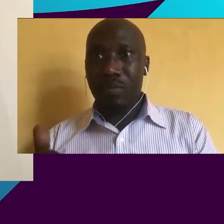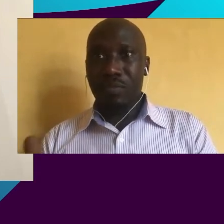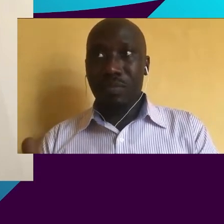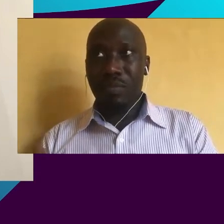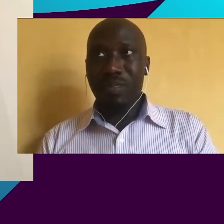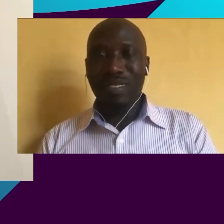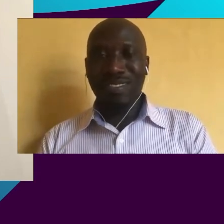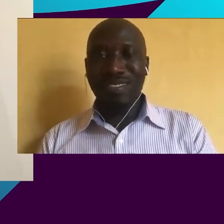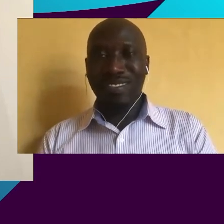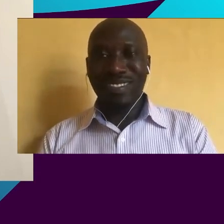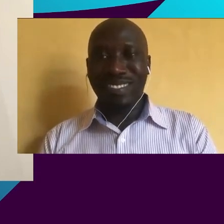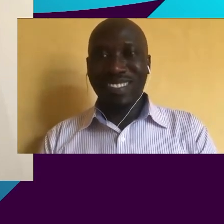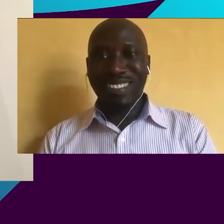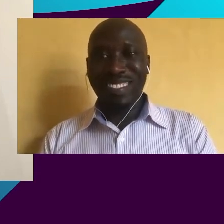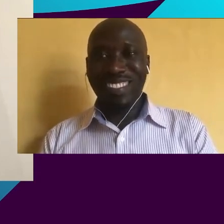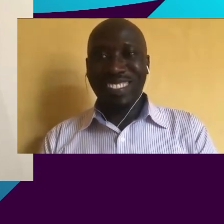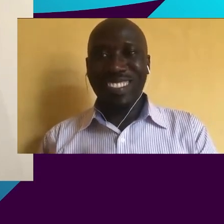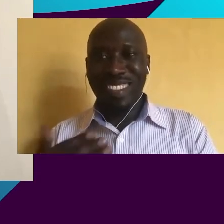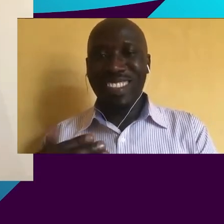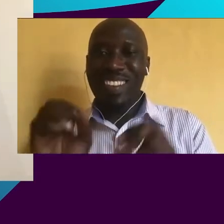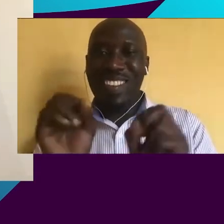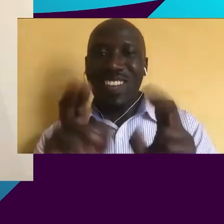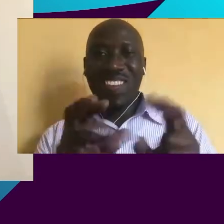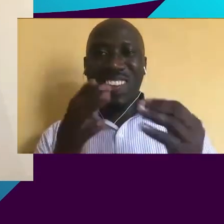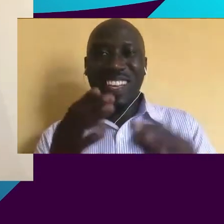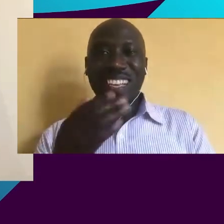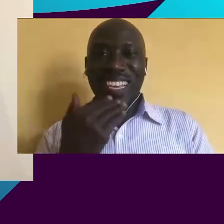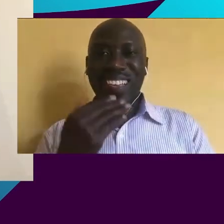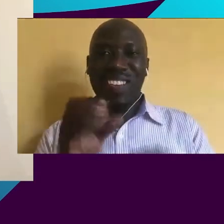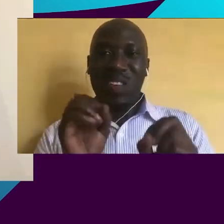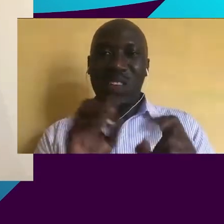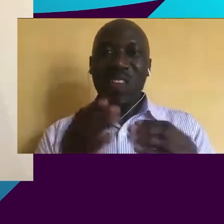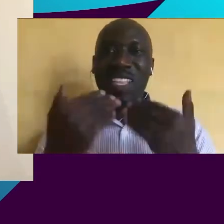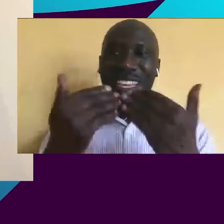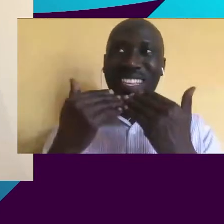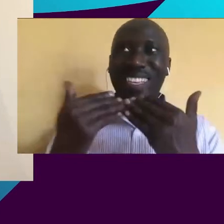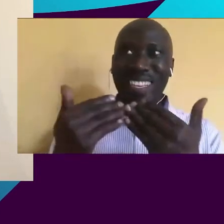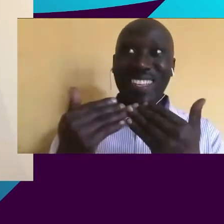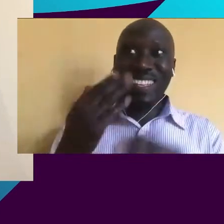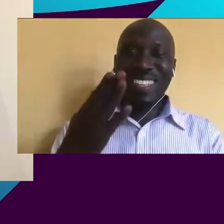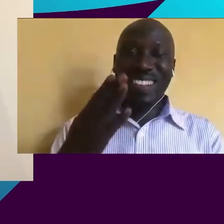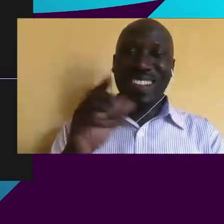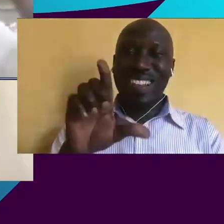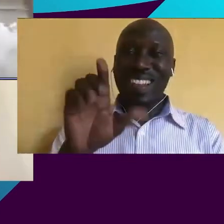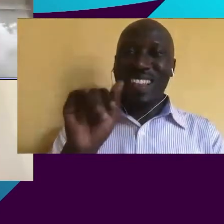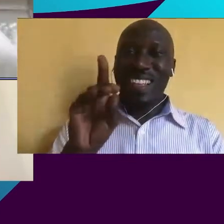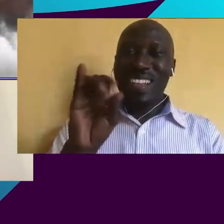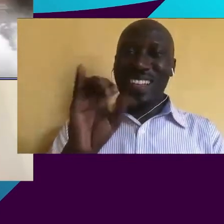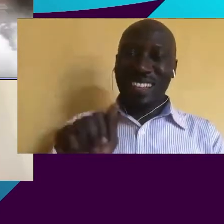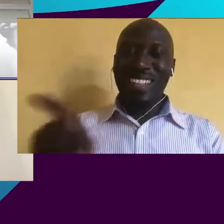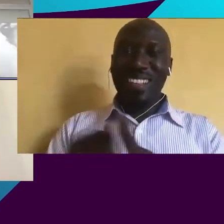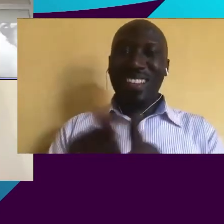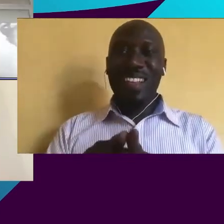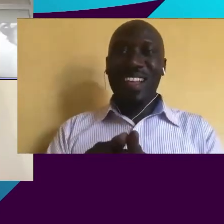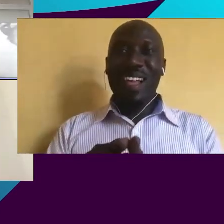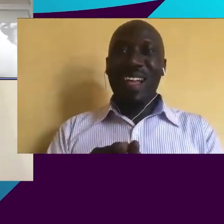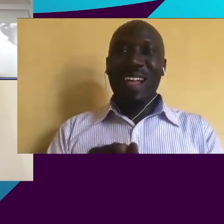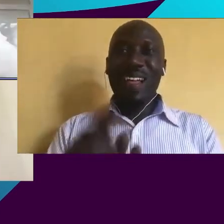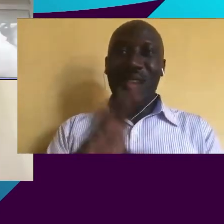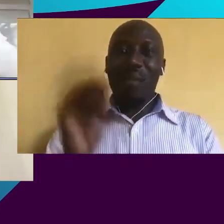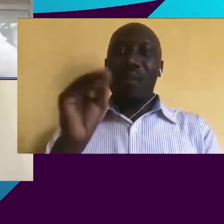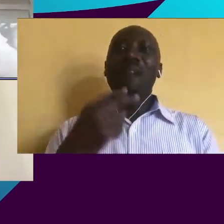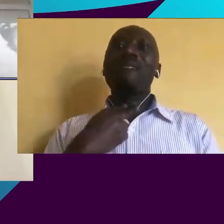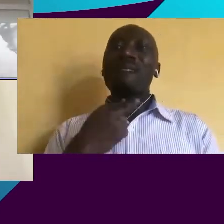Okay. Sorry. Thank you. Thank you very much, Lydia. I was muting because from where Lydia